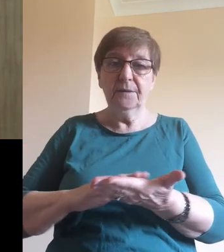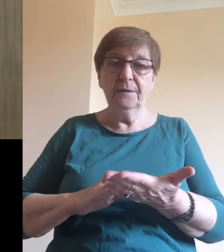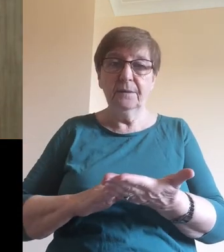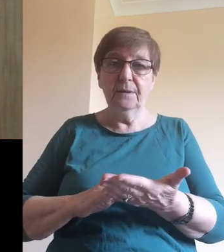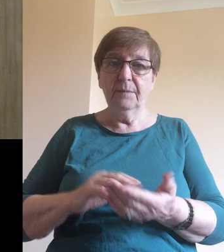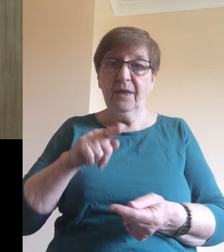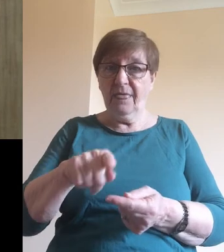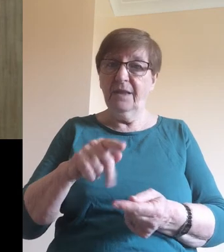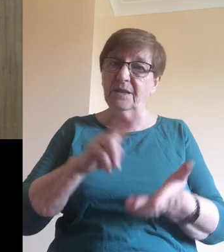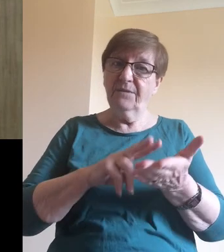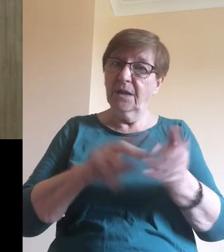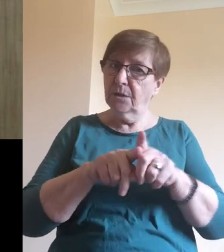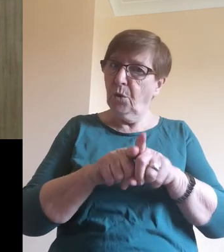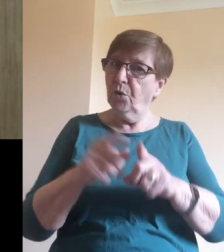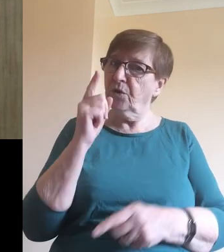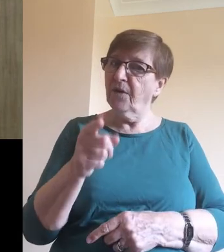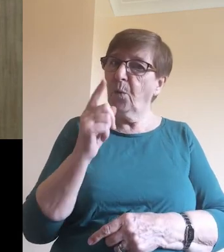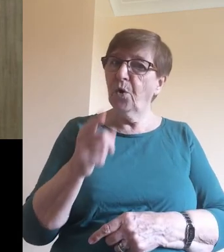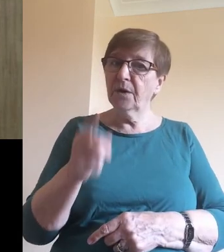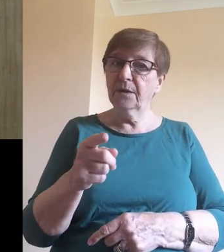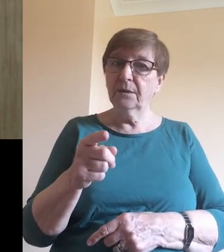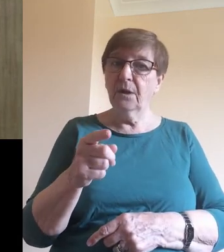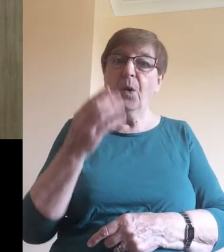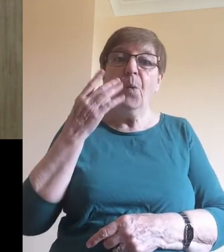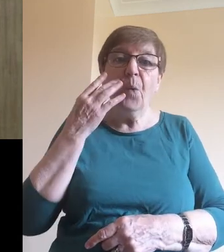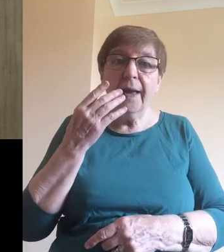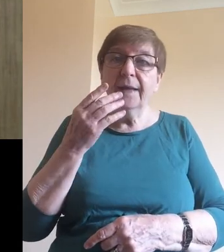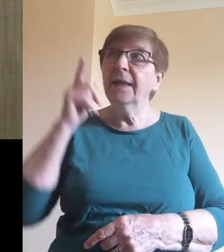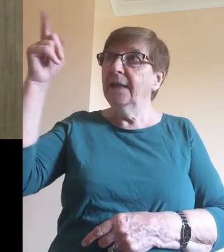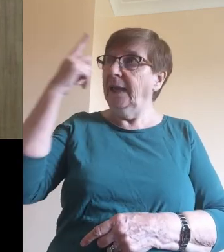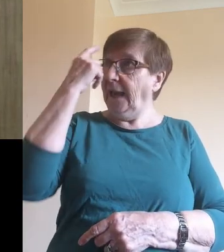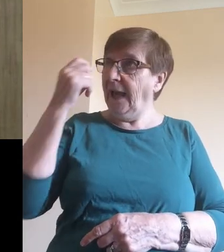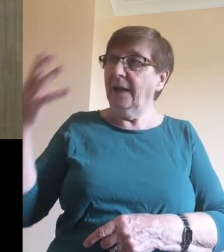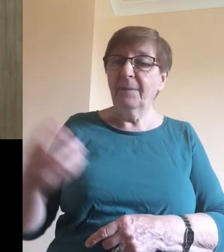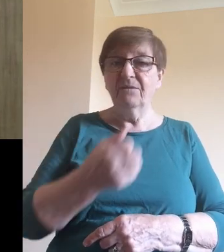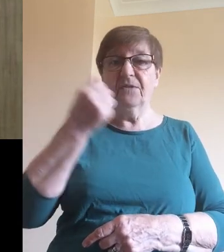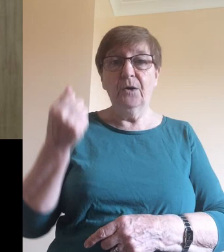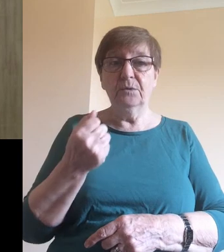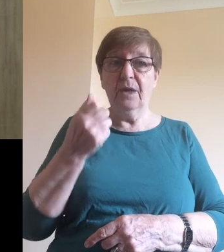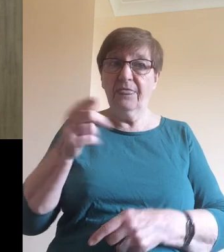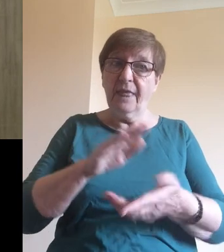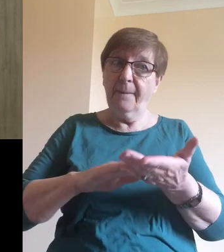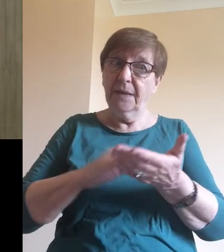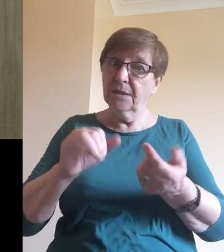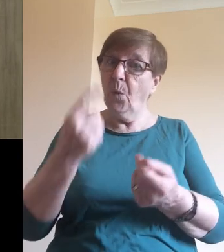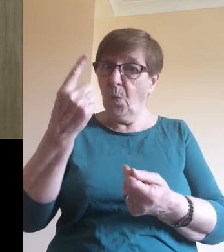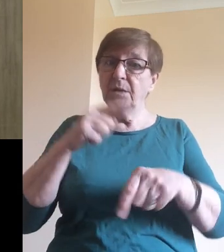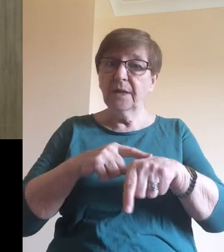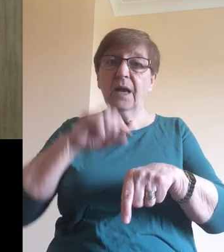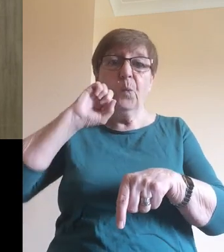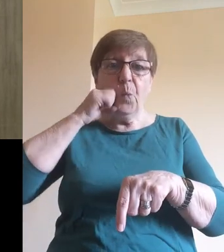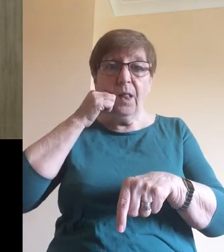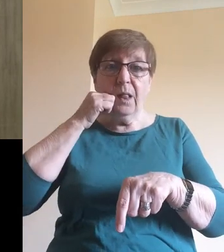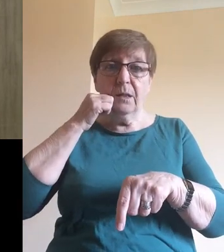But these verses also have a warning. While he may be found implies that there will be a time when he cannot be found, a day